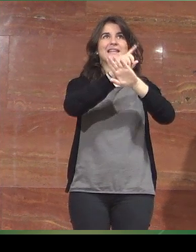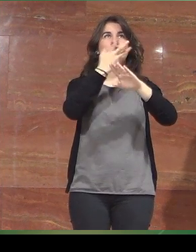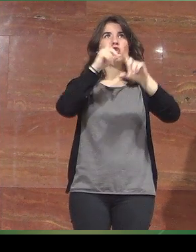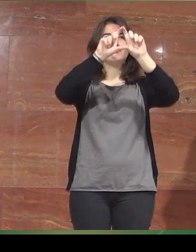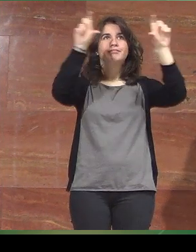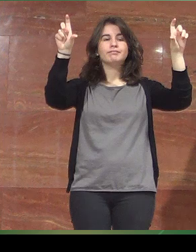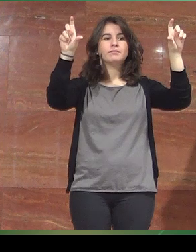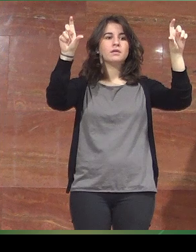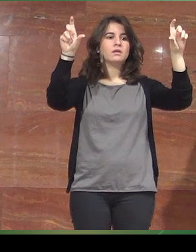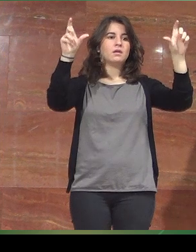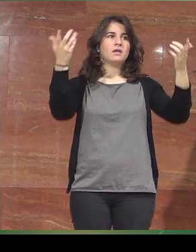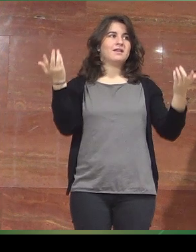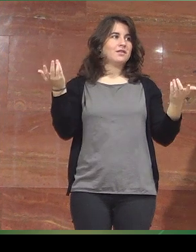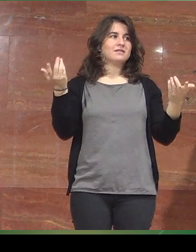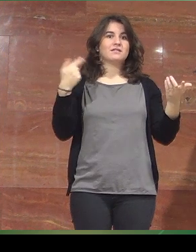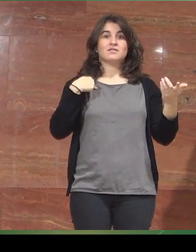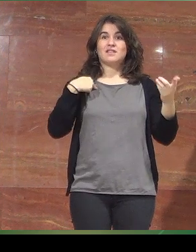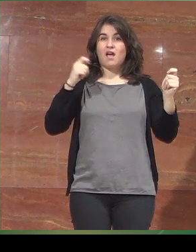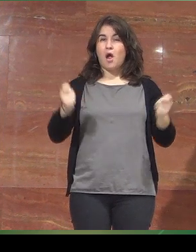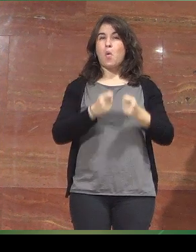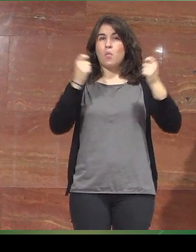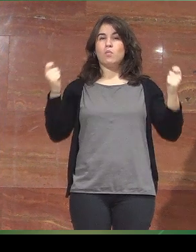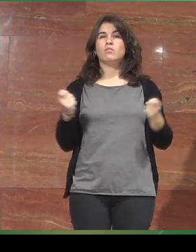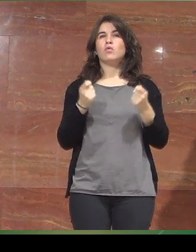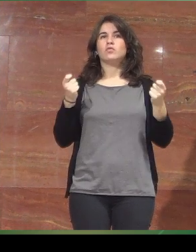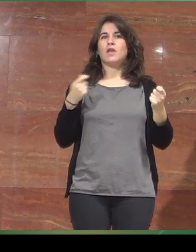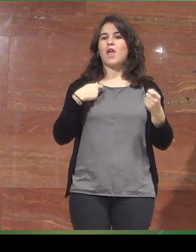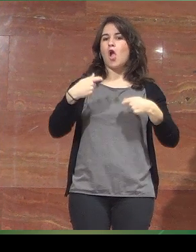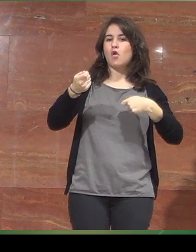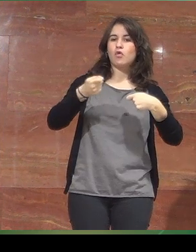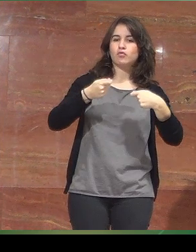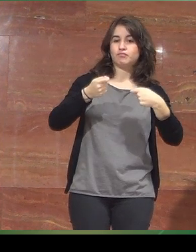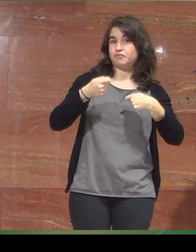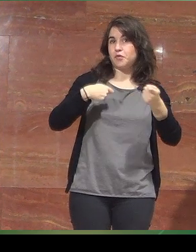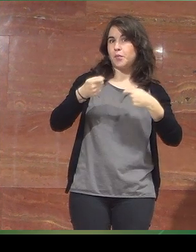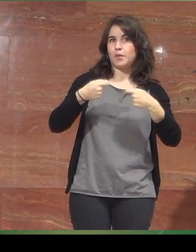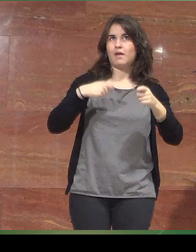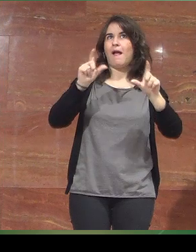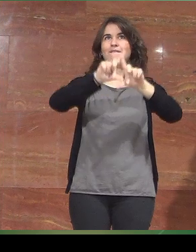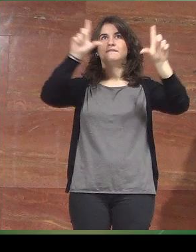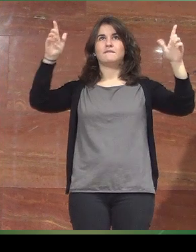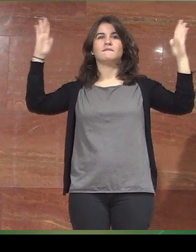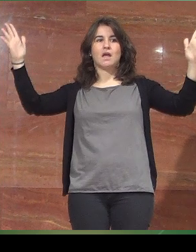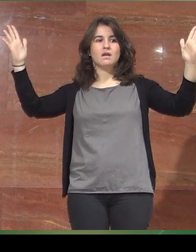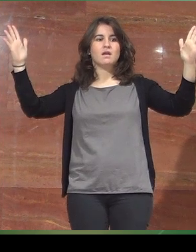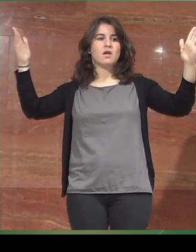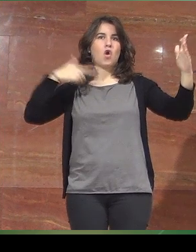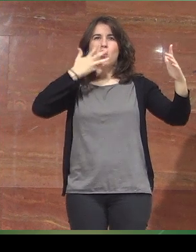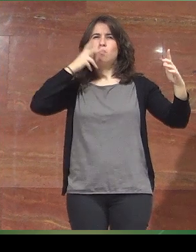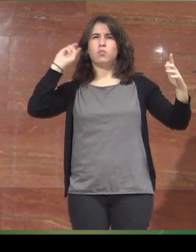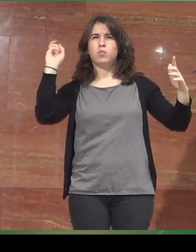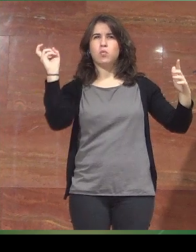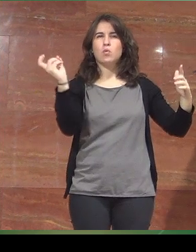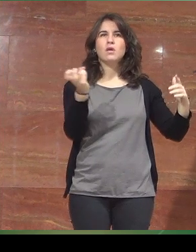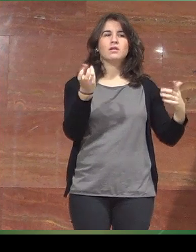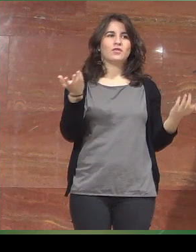you're immediately confused. Where am I going? I haven't got time to buy wine, I need to get out. But already